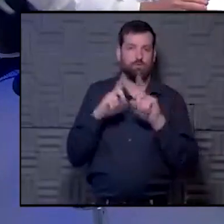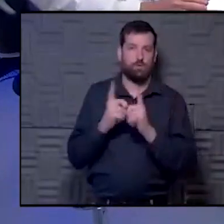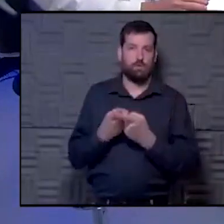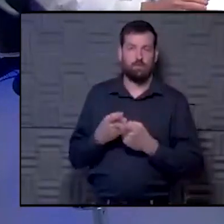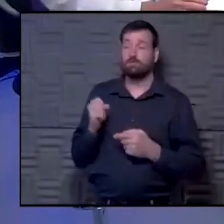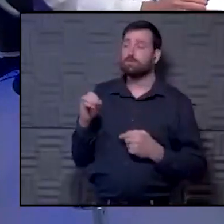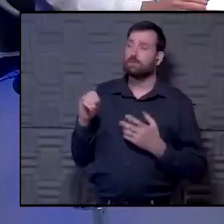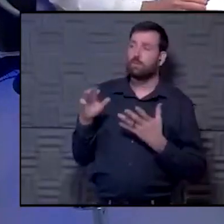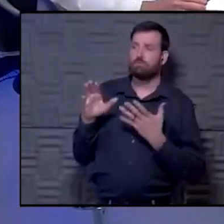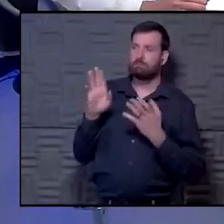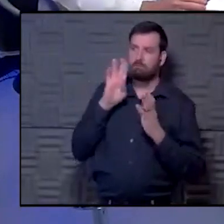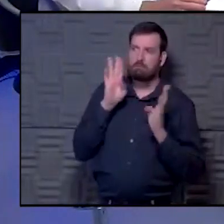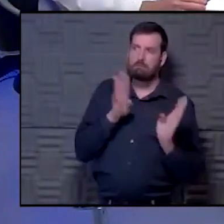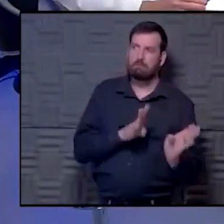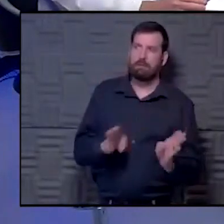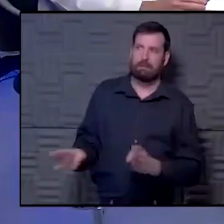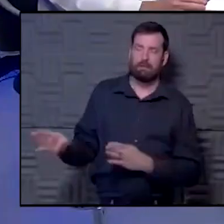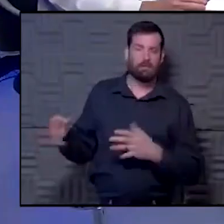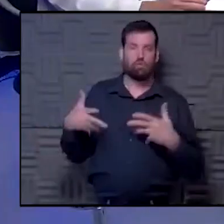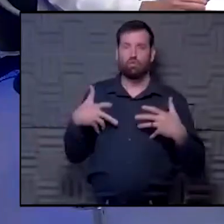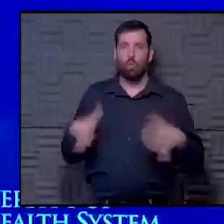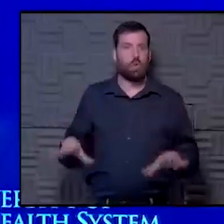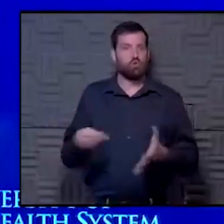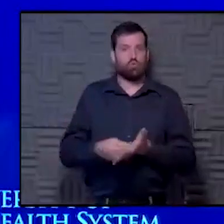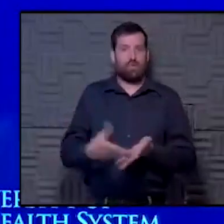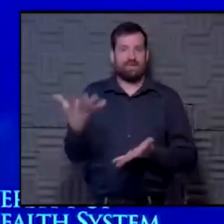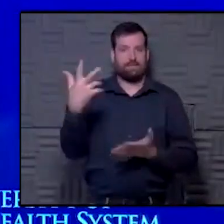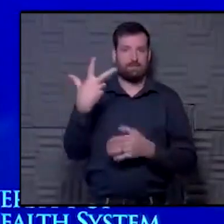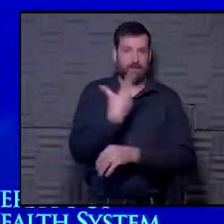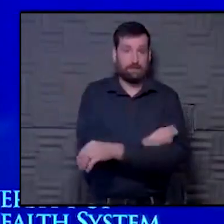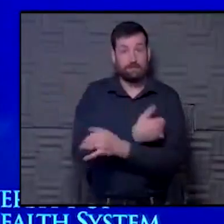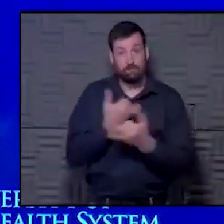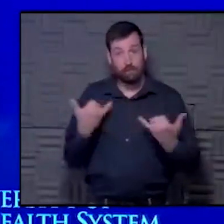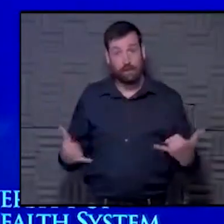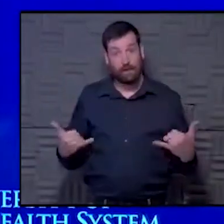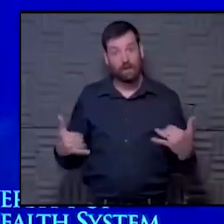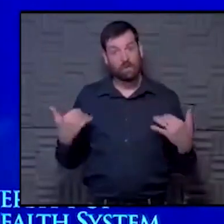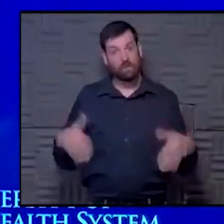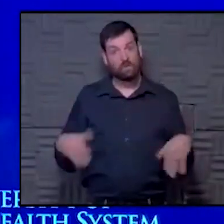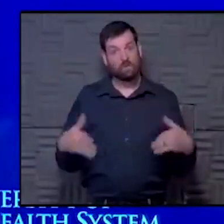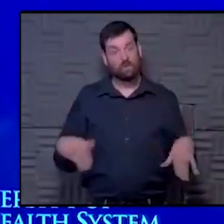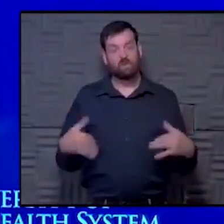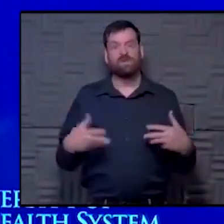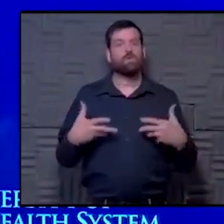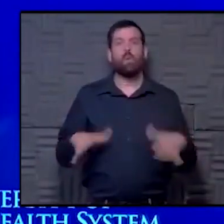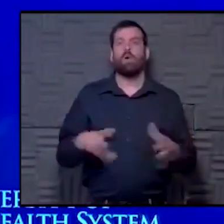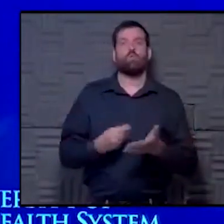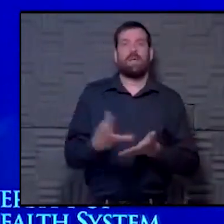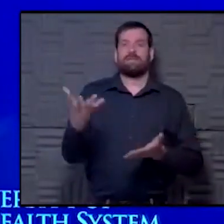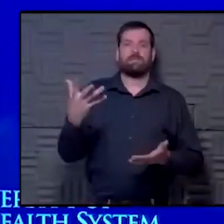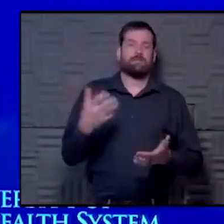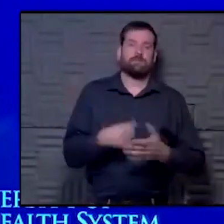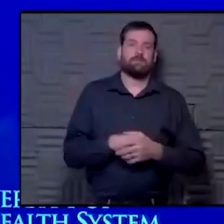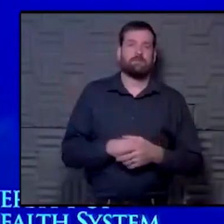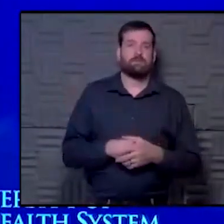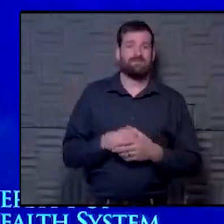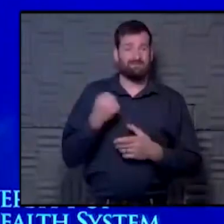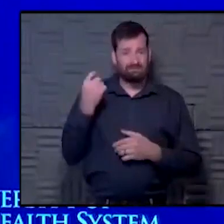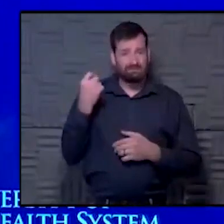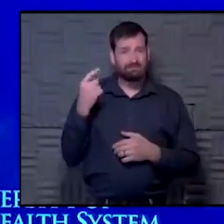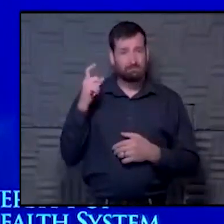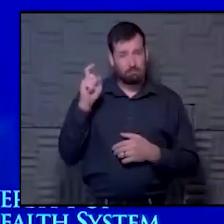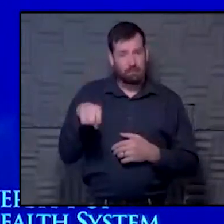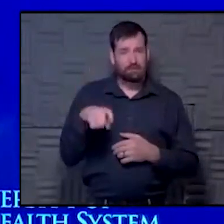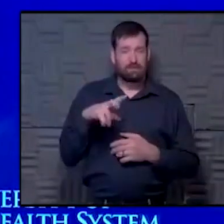of logistics. Yep. You never want to waste vaccine, although right now we've got extra vaccine, but you don't want to waste it. And so because it's got to be